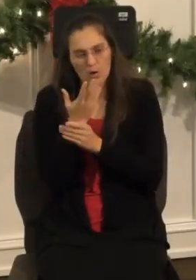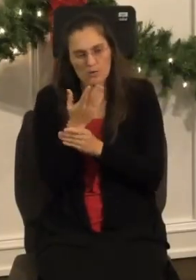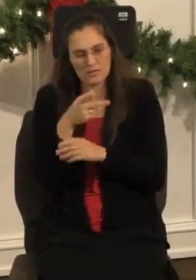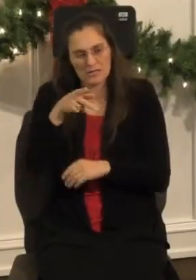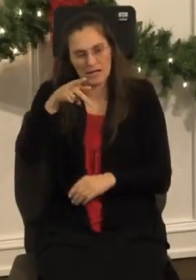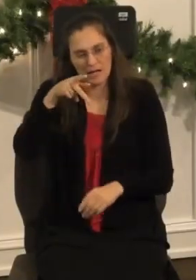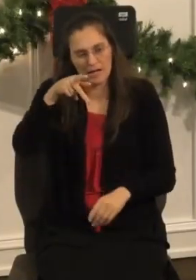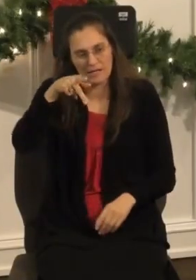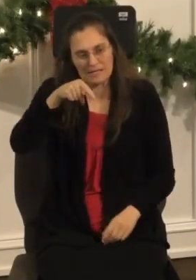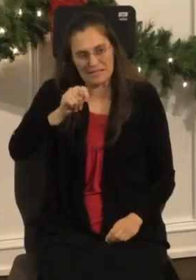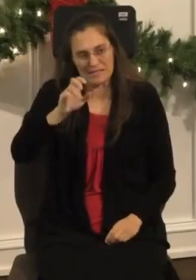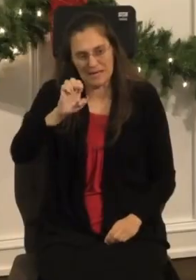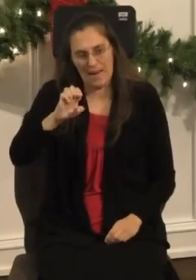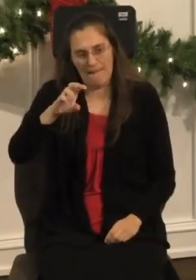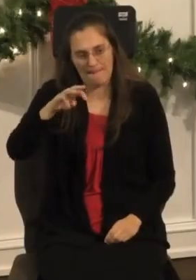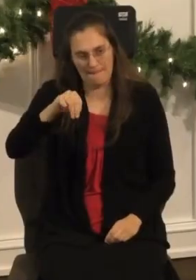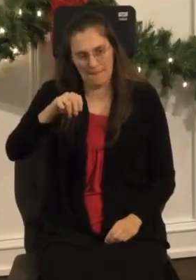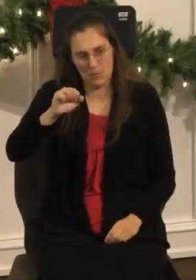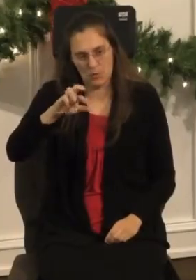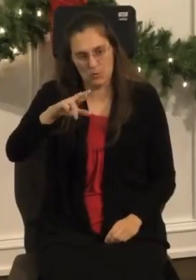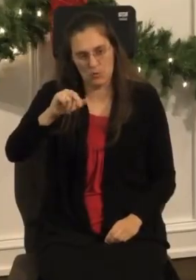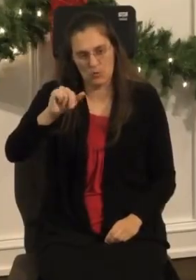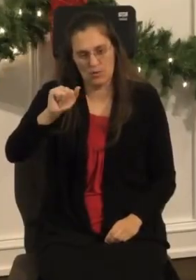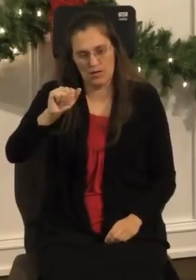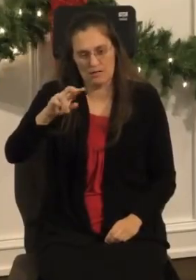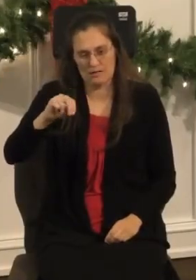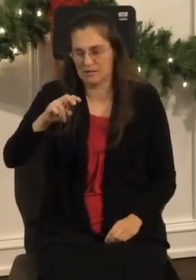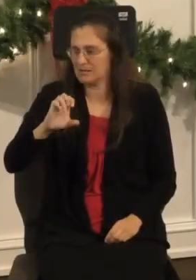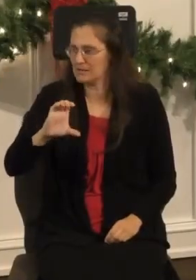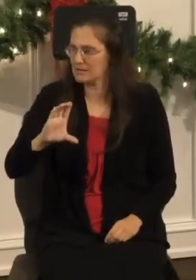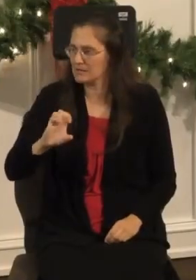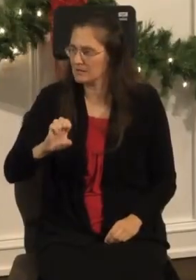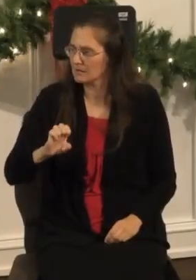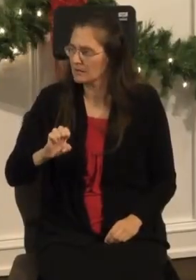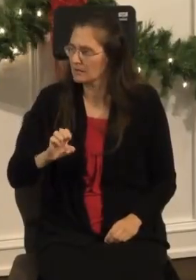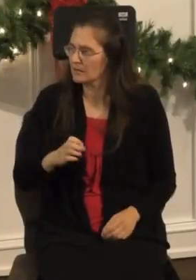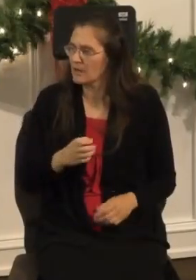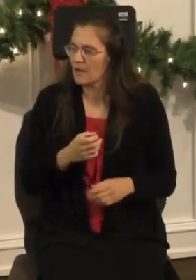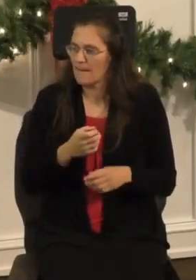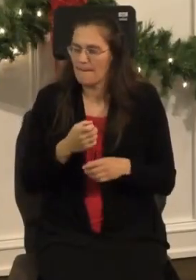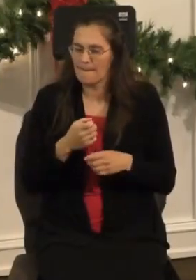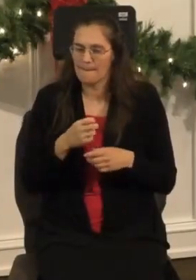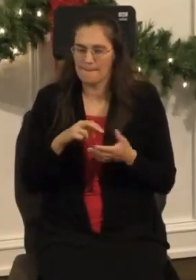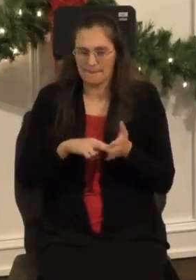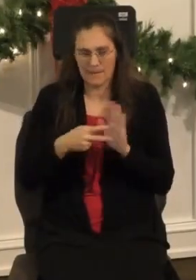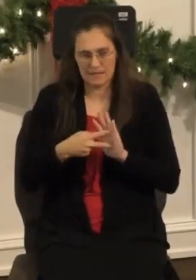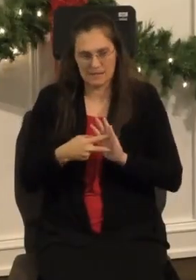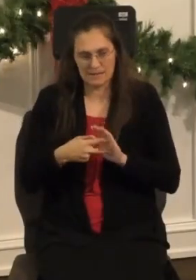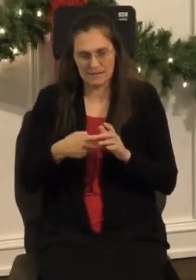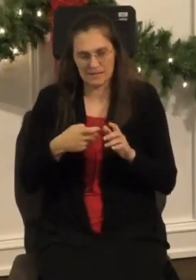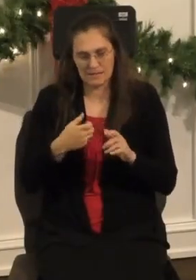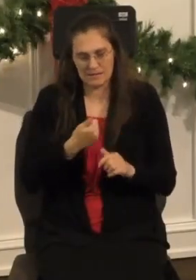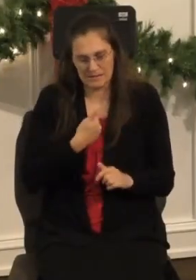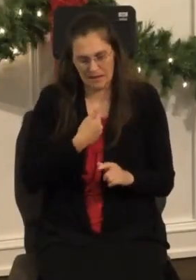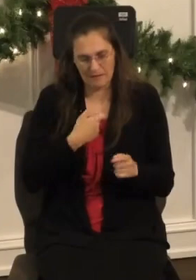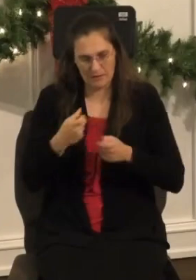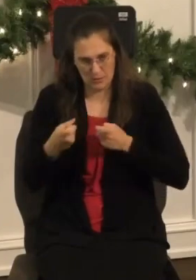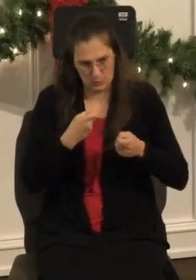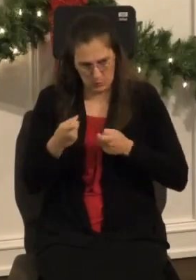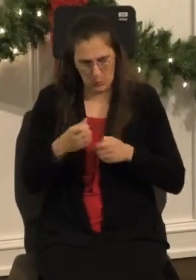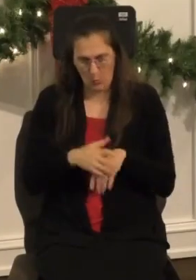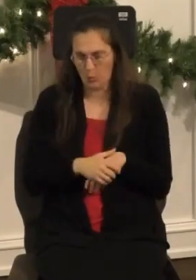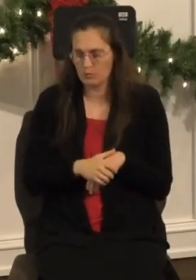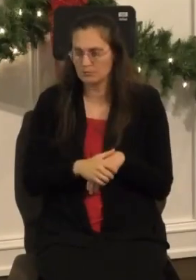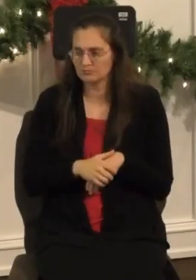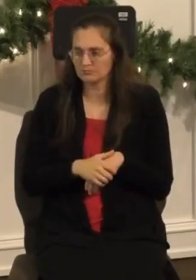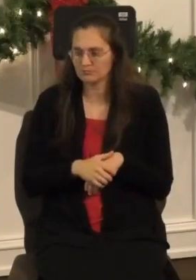and ask God to help you to be in control. And then you want to stop and think, am I this upset